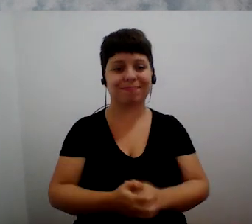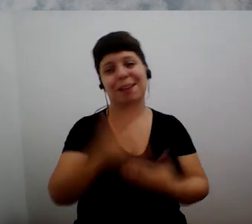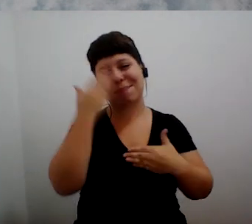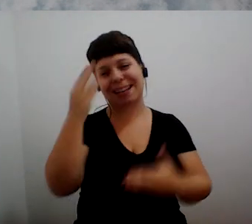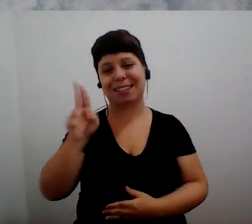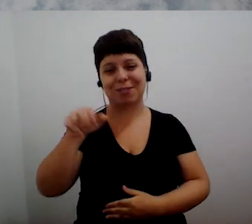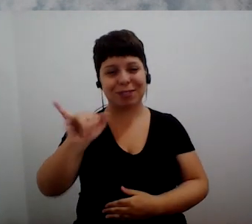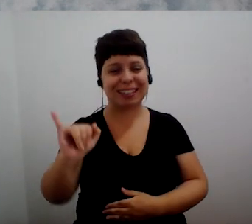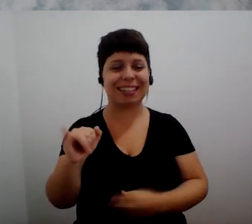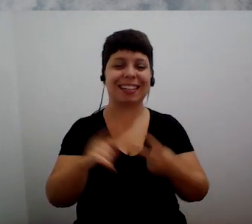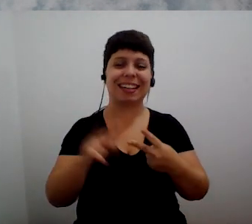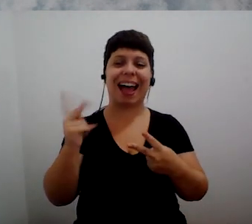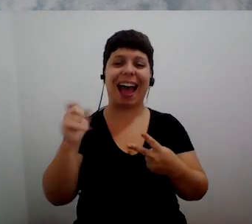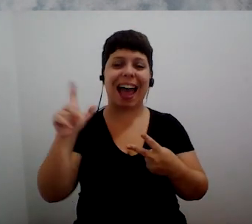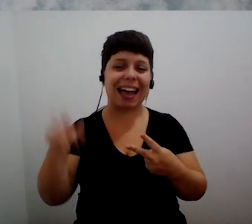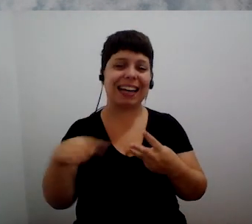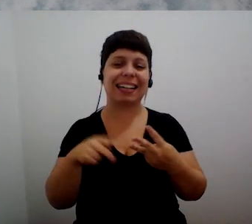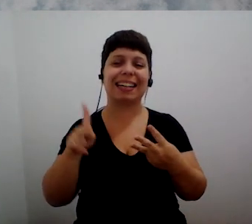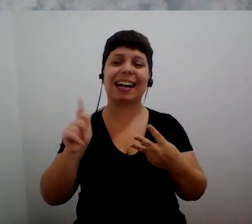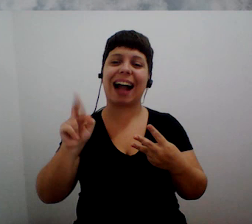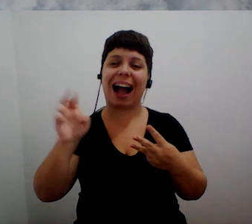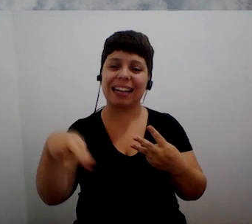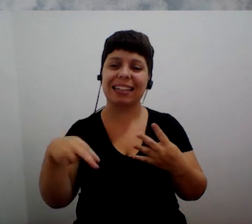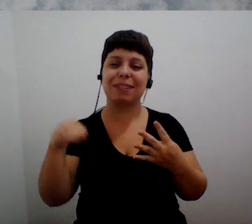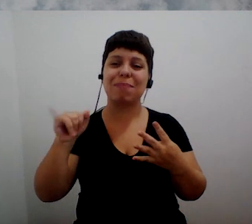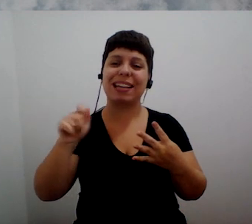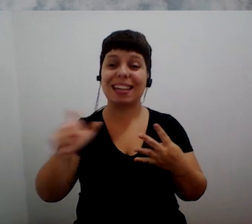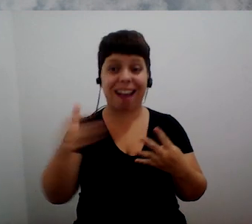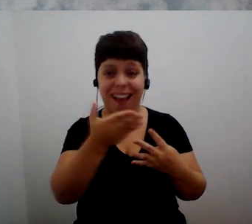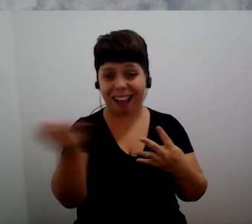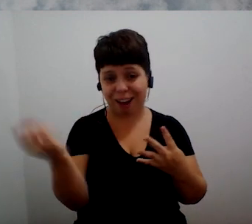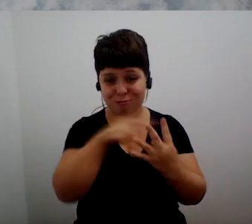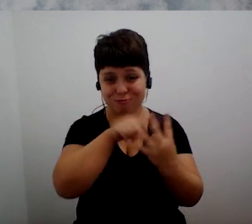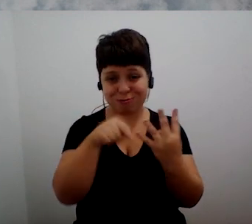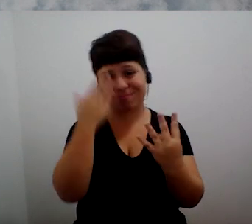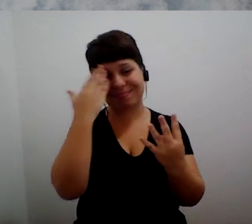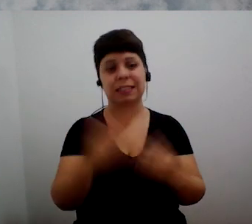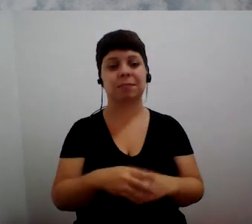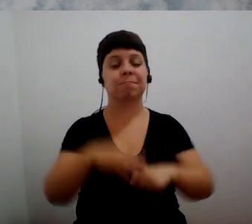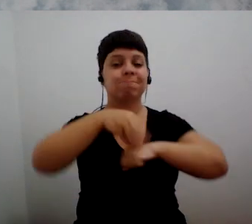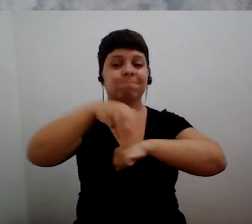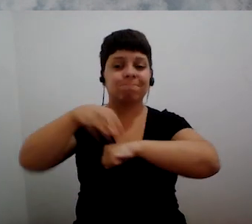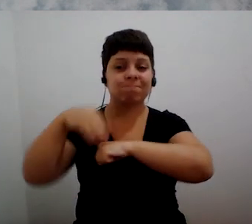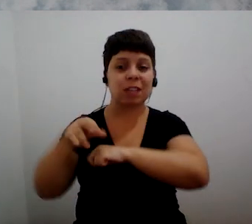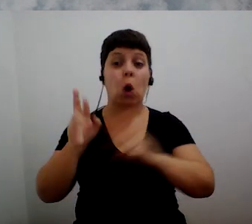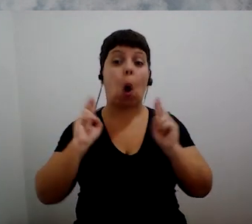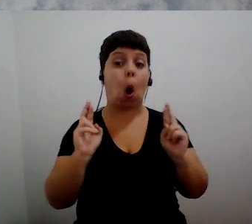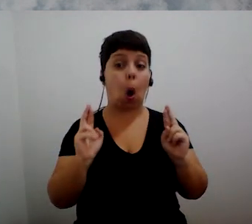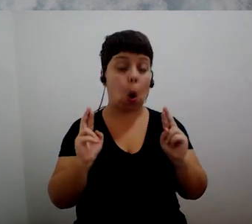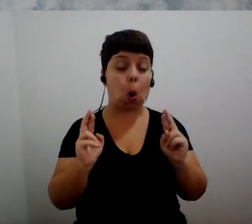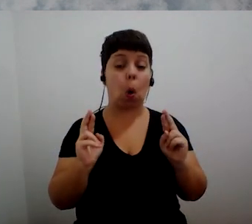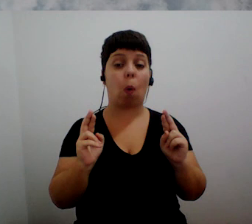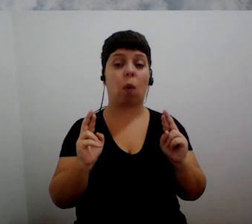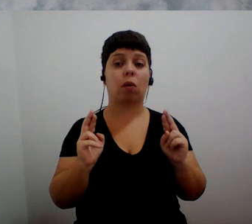Thank you, Yuni, Helen, Karen, and Miguel. I should say that this message of hope is not